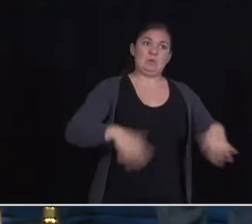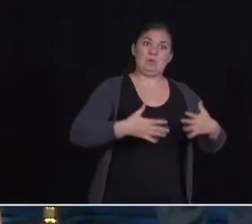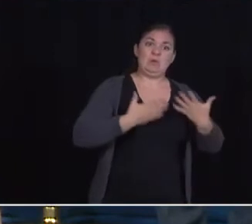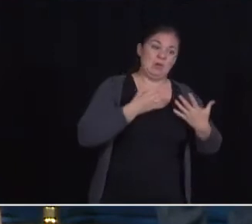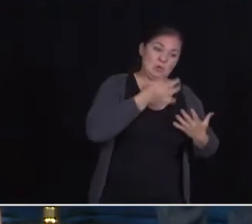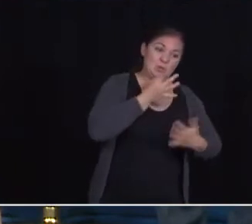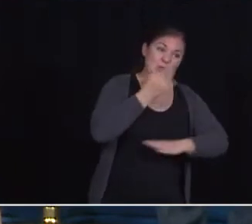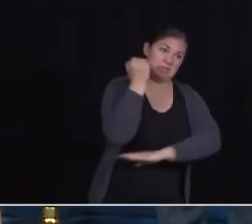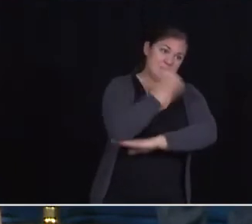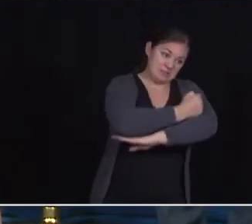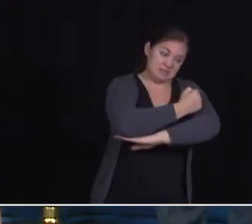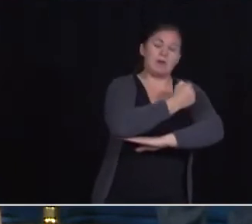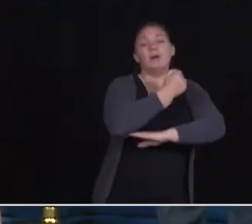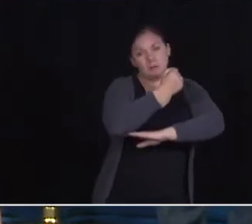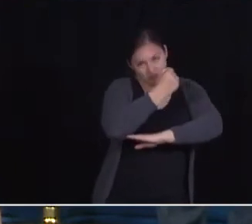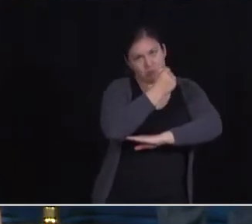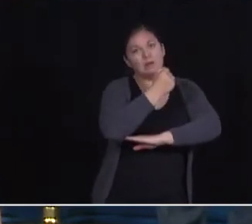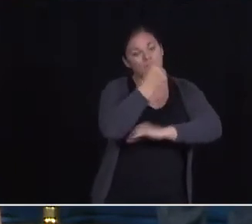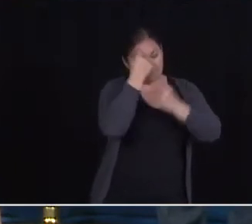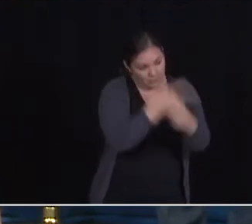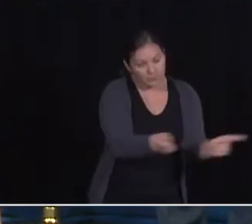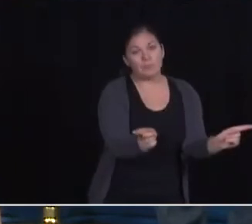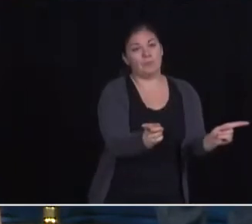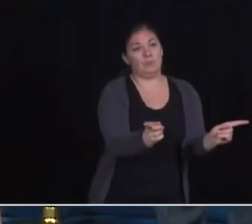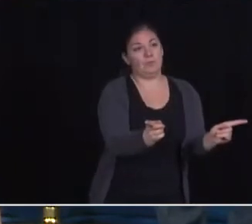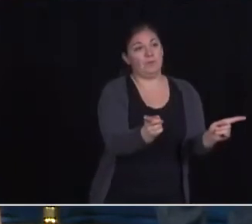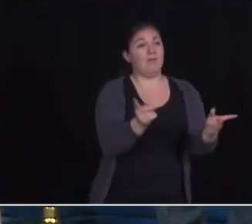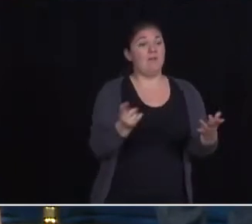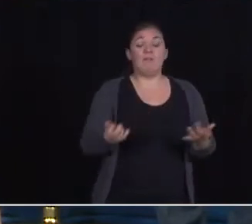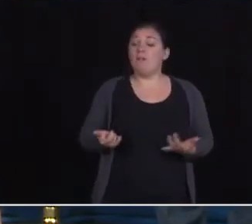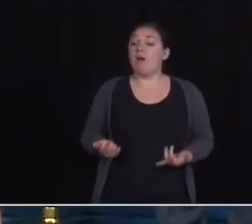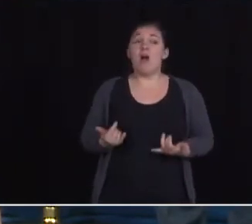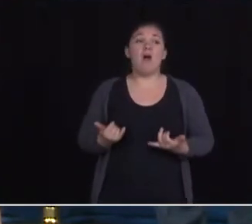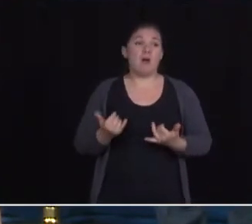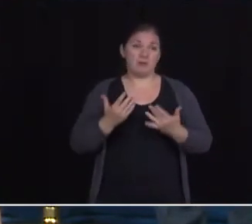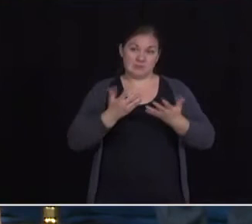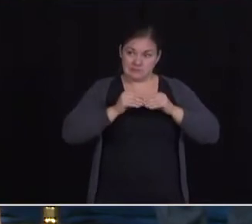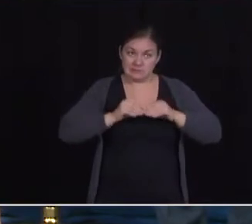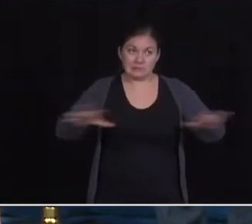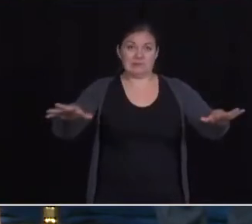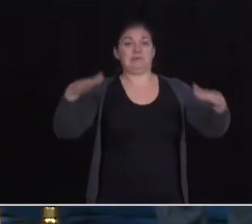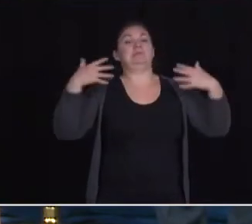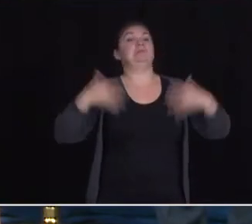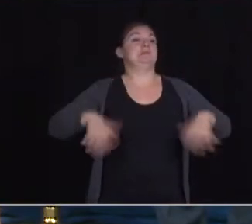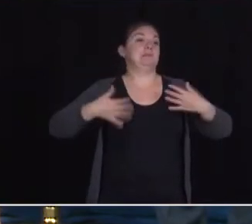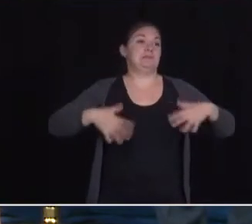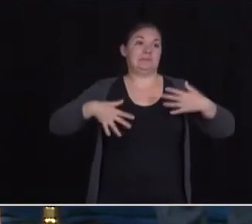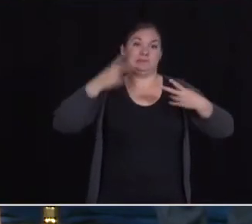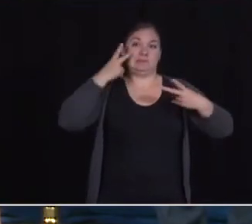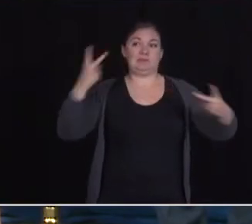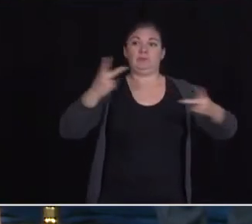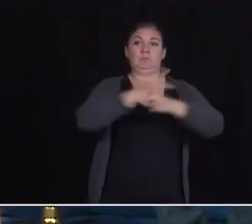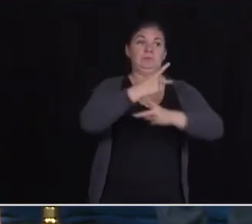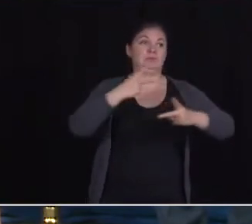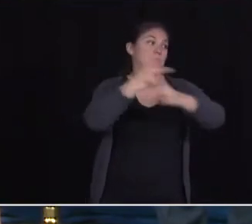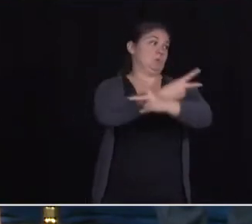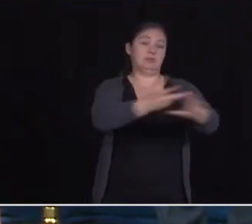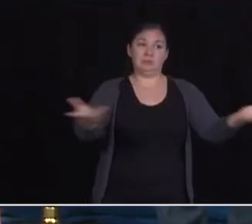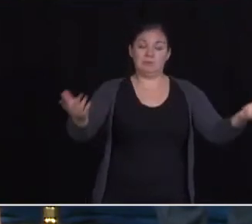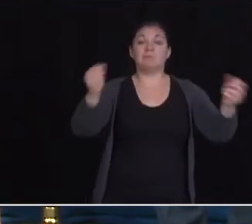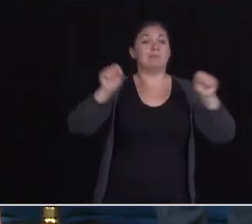the expansion of these public health measures at some point. We are hopeful that it won't happen, but it could be now, and it could be sometime between now and when